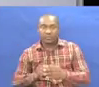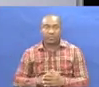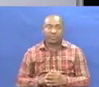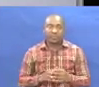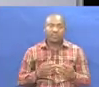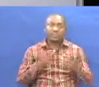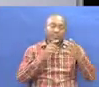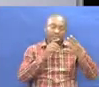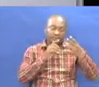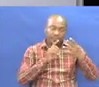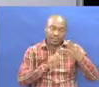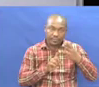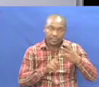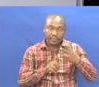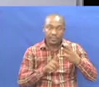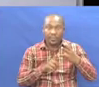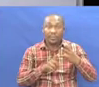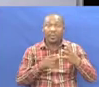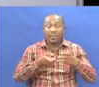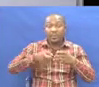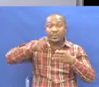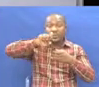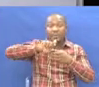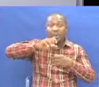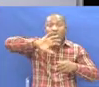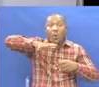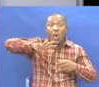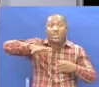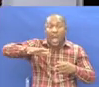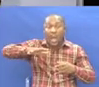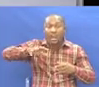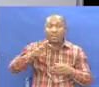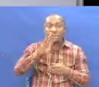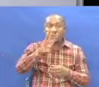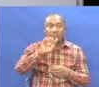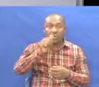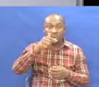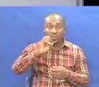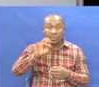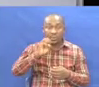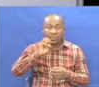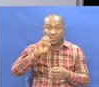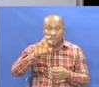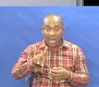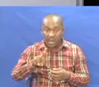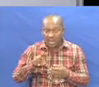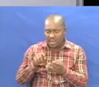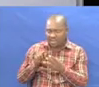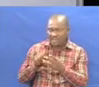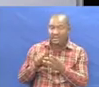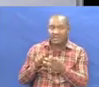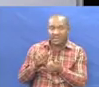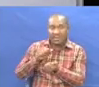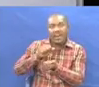assistance of water. So also we have water. These are the most important chemicals and the